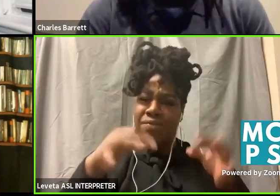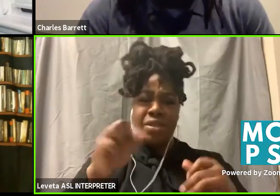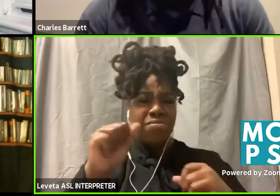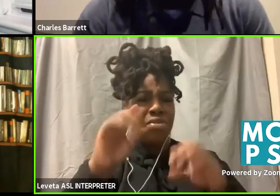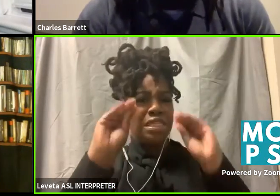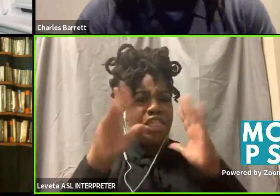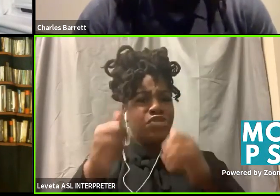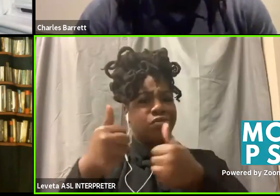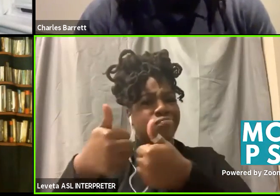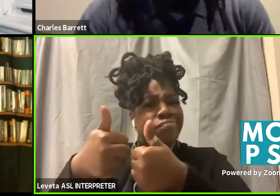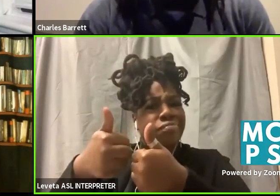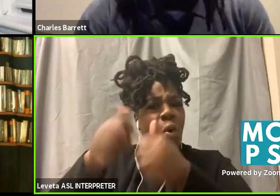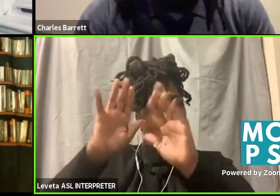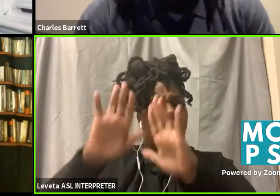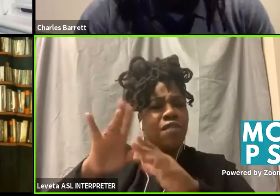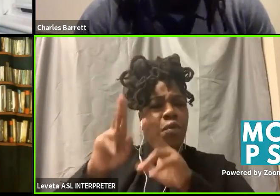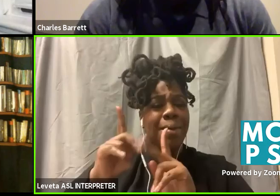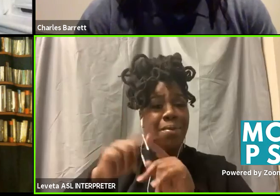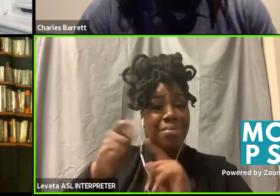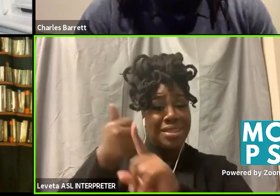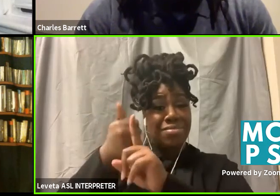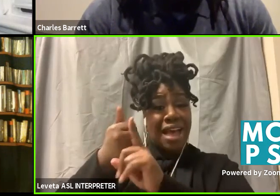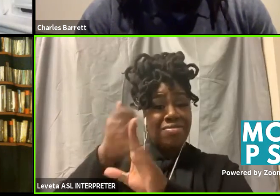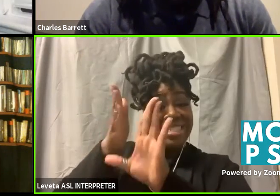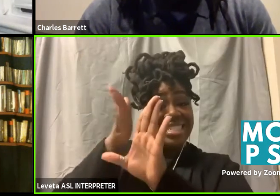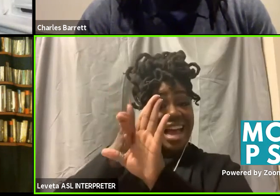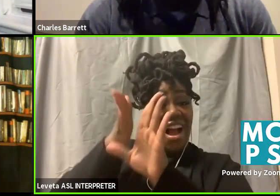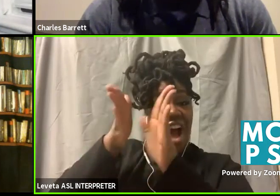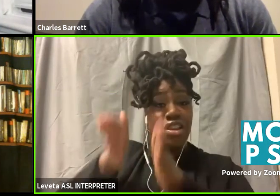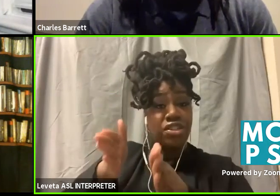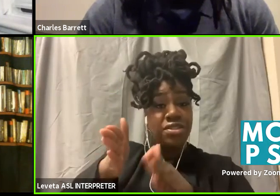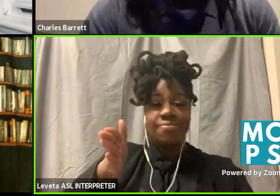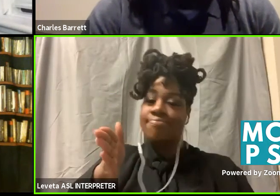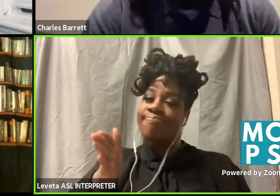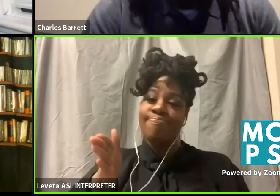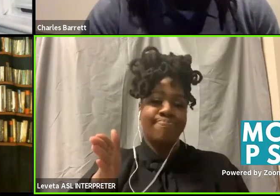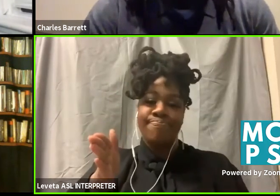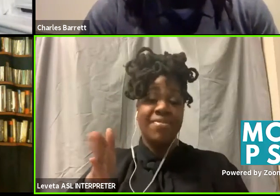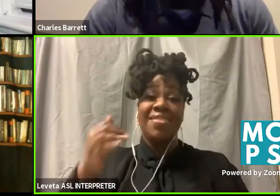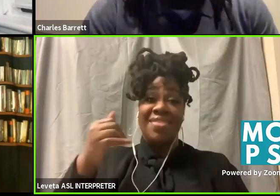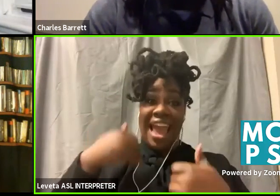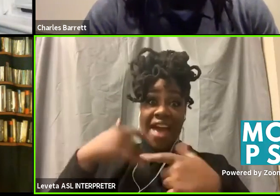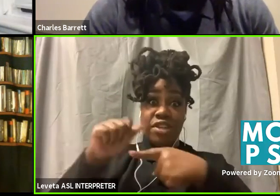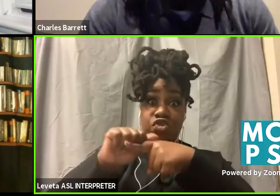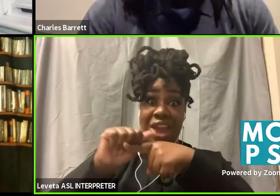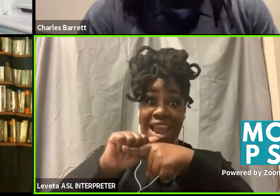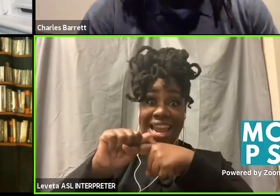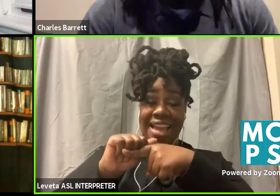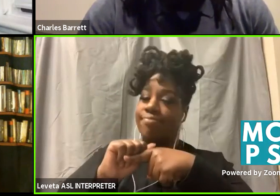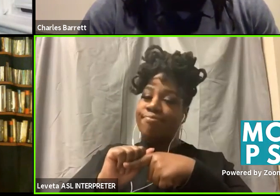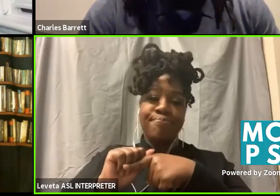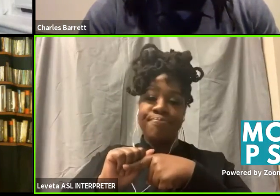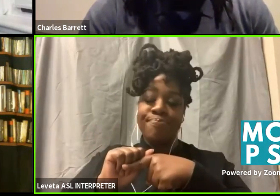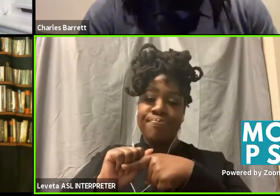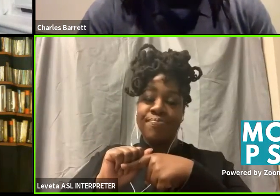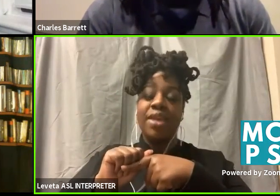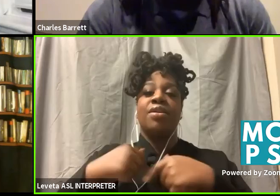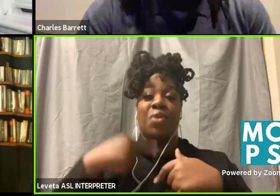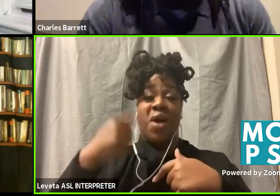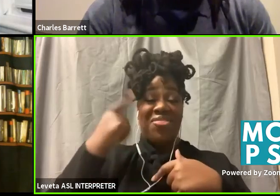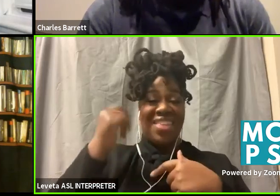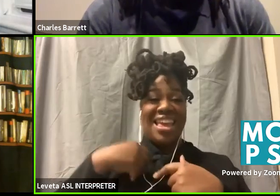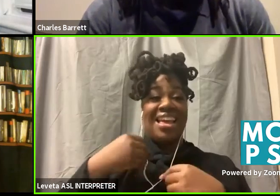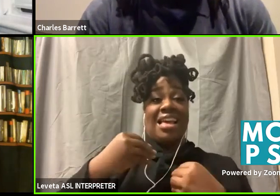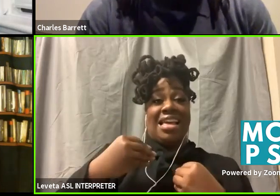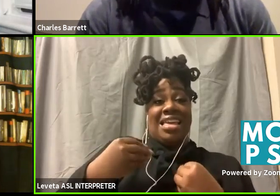teachers are not psychologists and they don't have the training and background, but I do think we can help them along by giving them some perspective of what they're